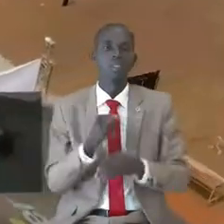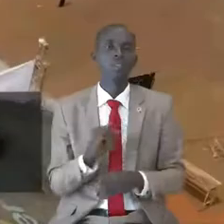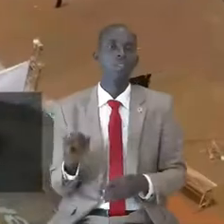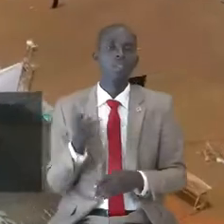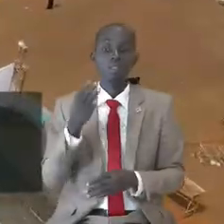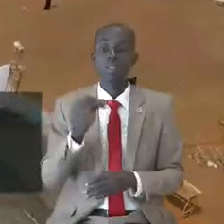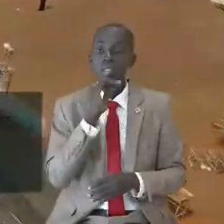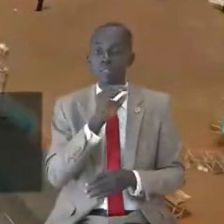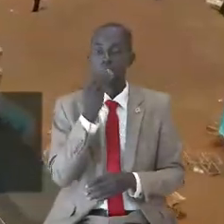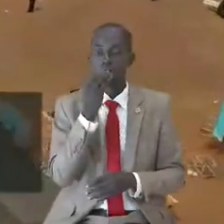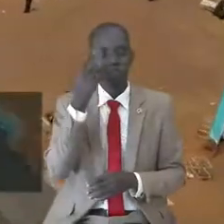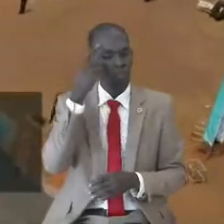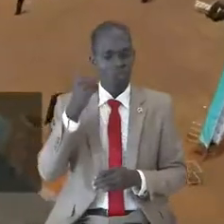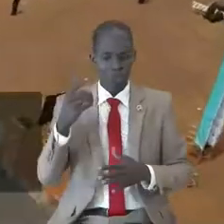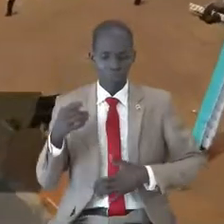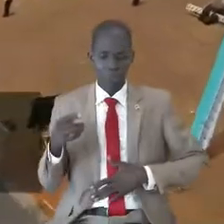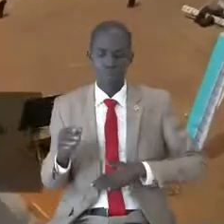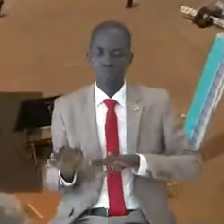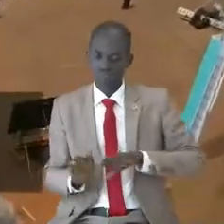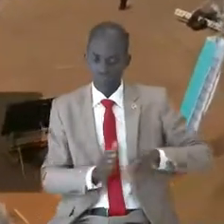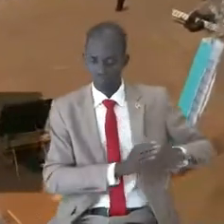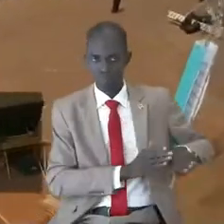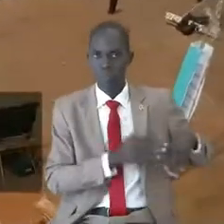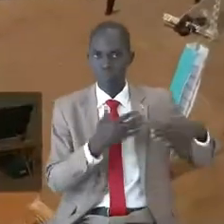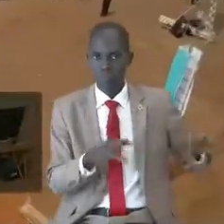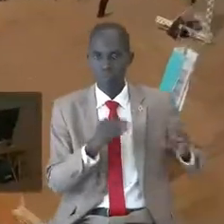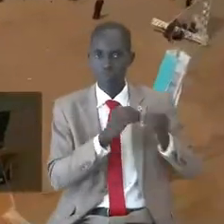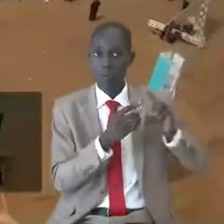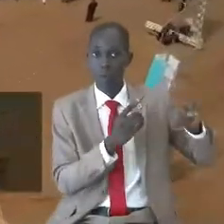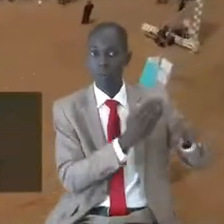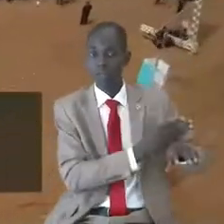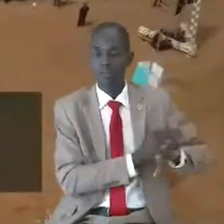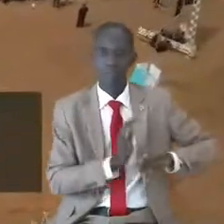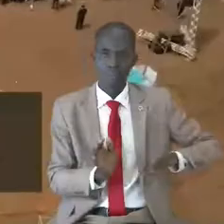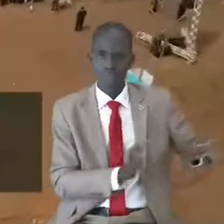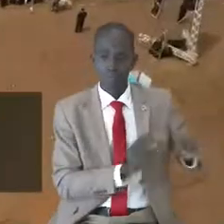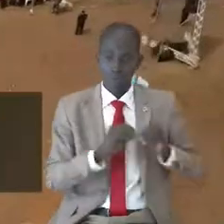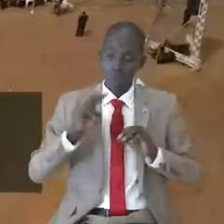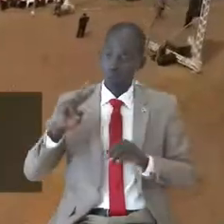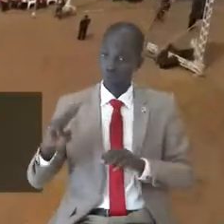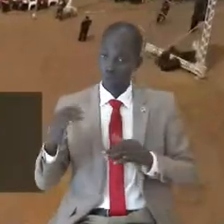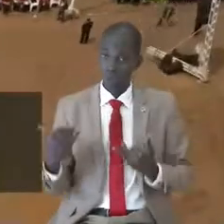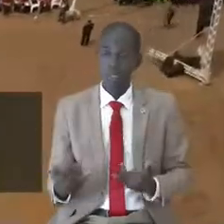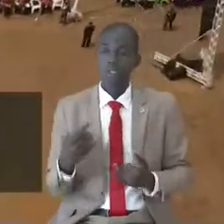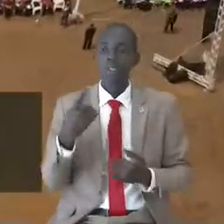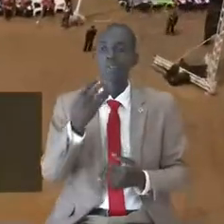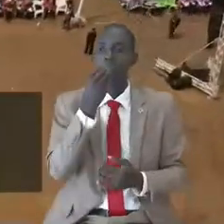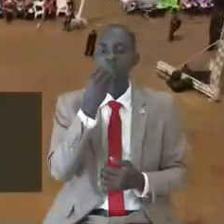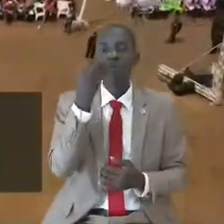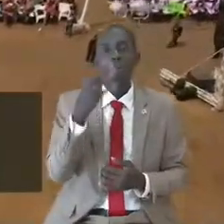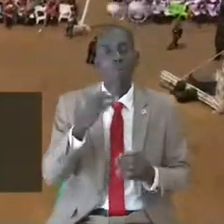food for the stomach. That's the one I spoke about now. There is the food of faith. Look